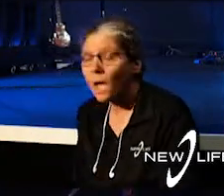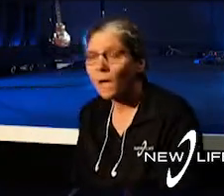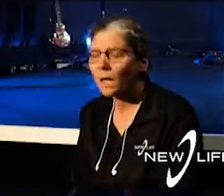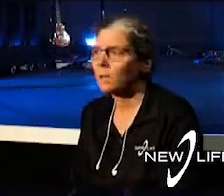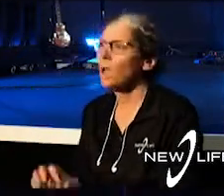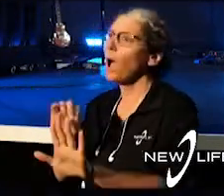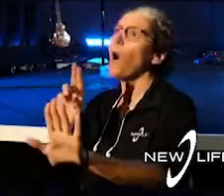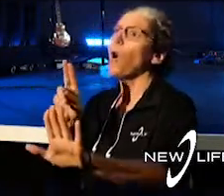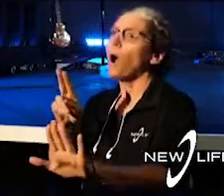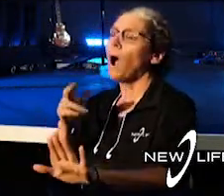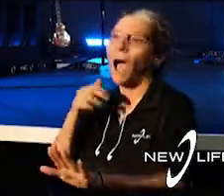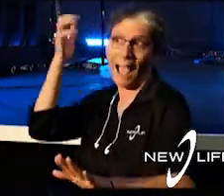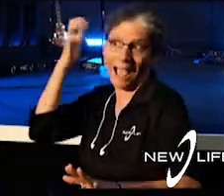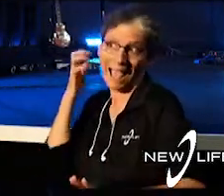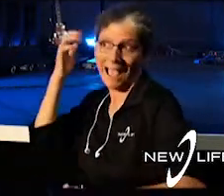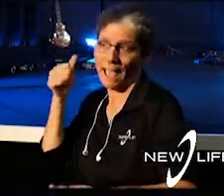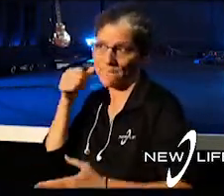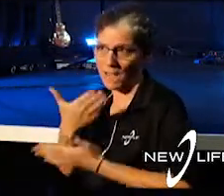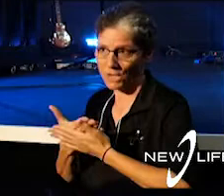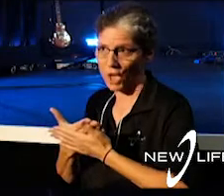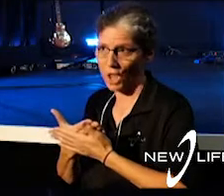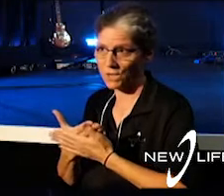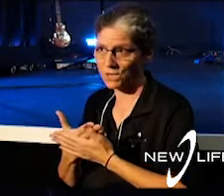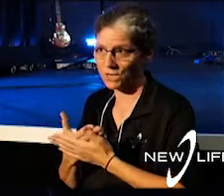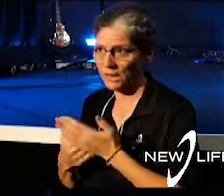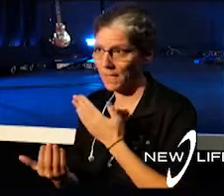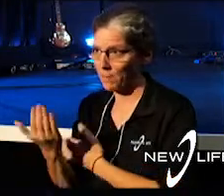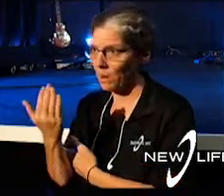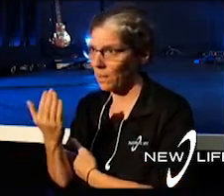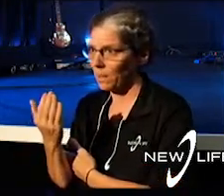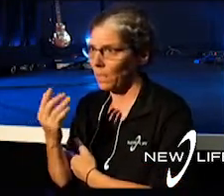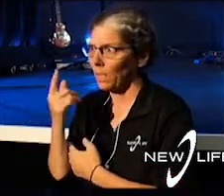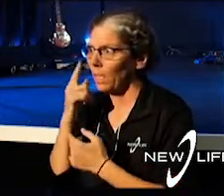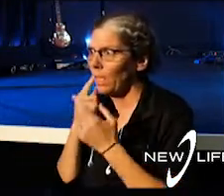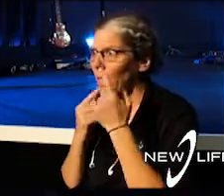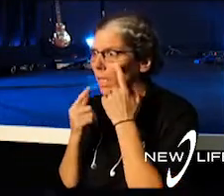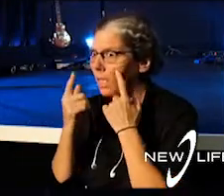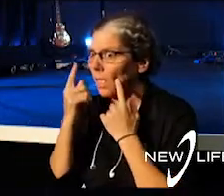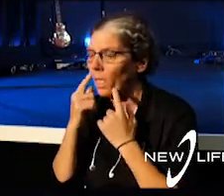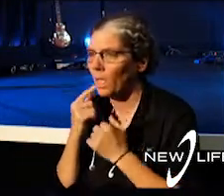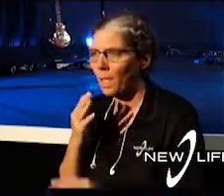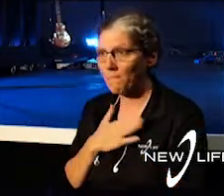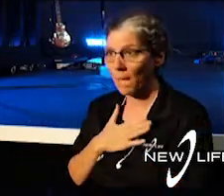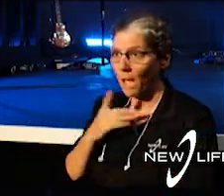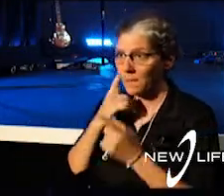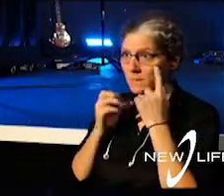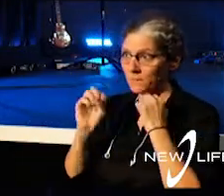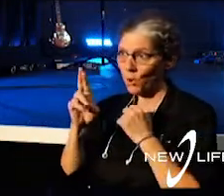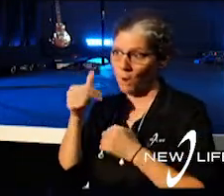hair every morning, there were tears. Sometimes hers and sometimes mine.